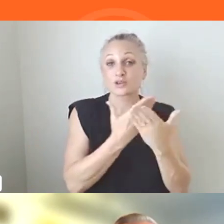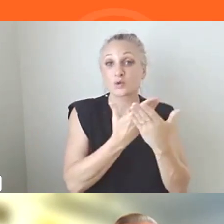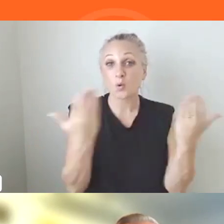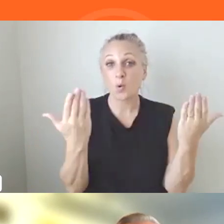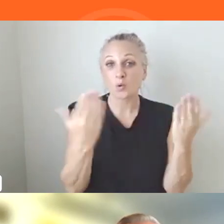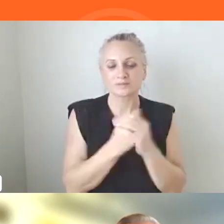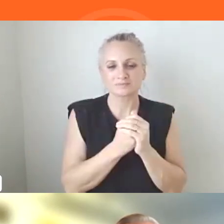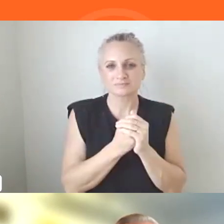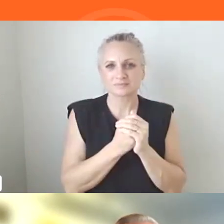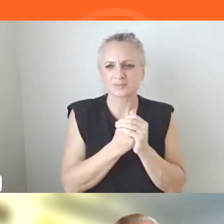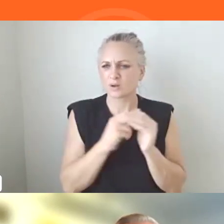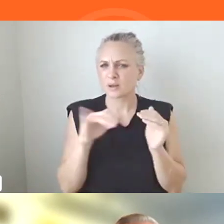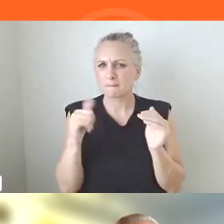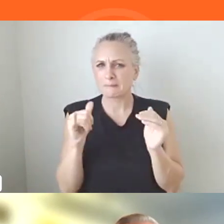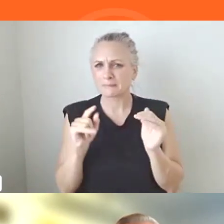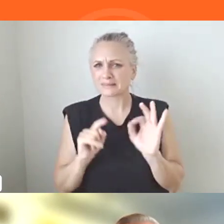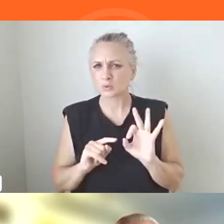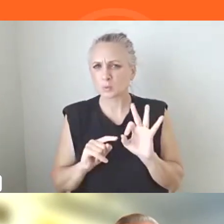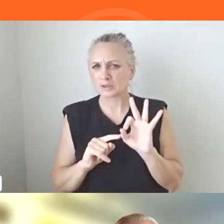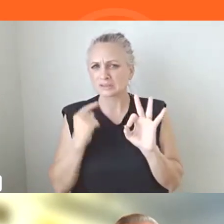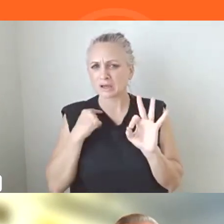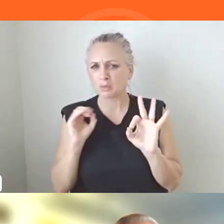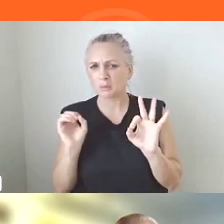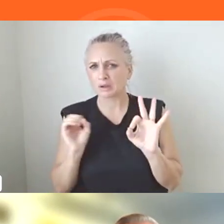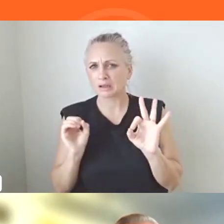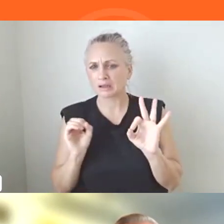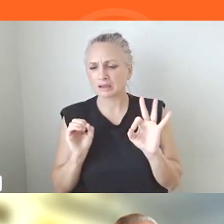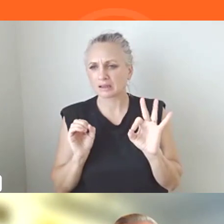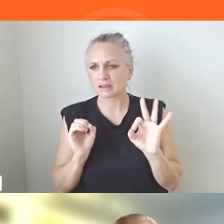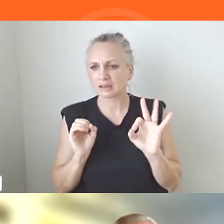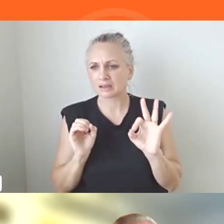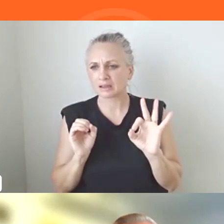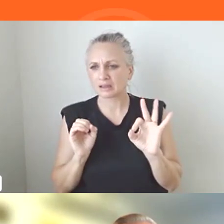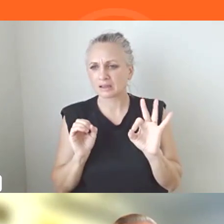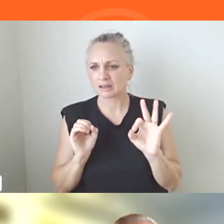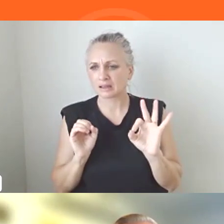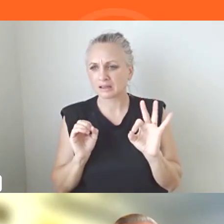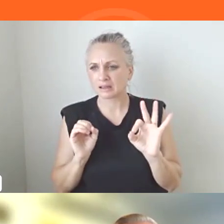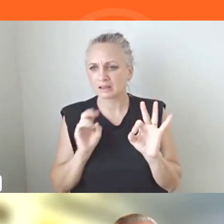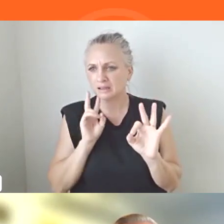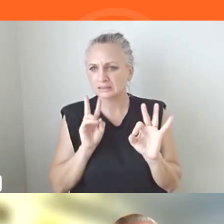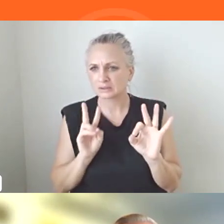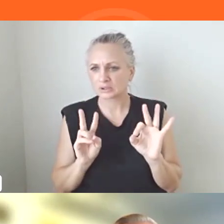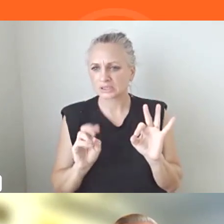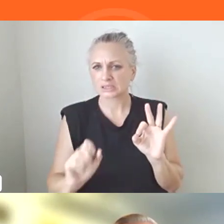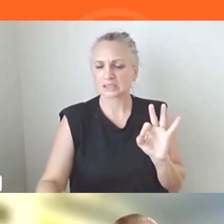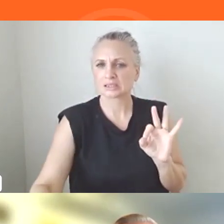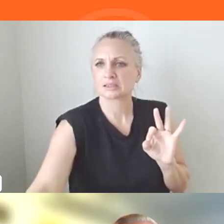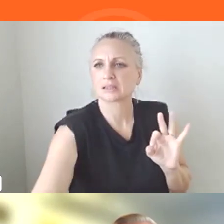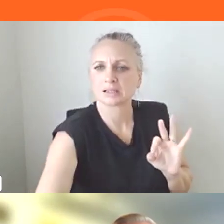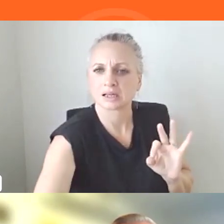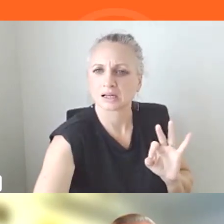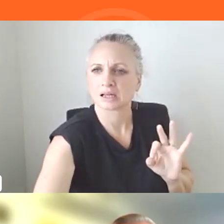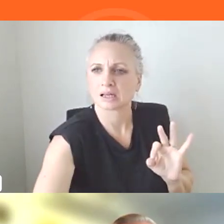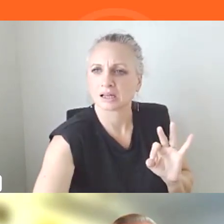any. Oh, there may be a question now on the Q&A. That's oh no, it